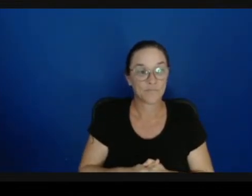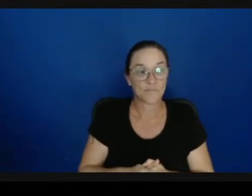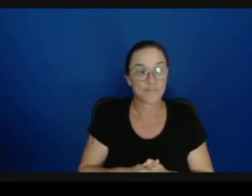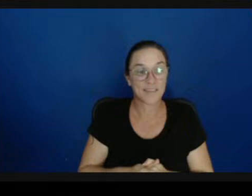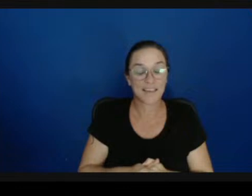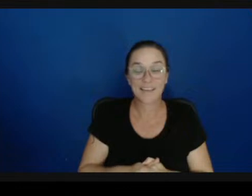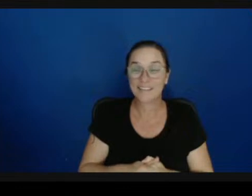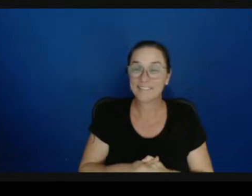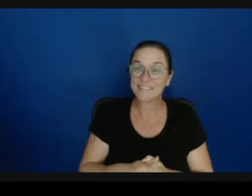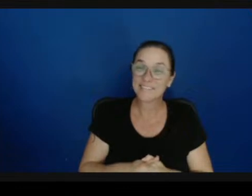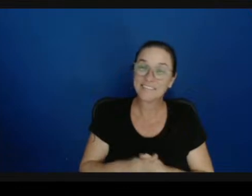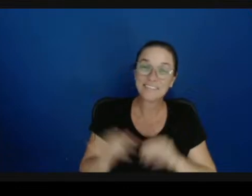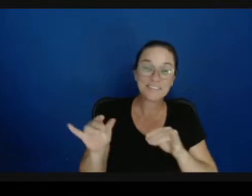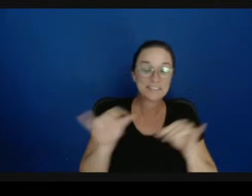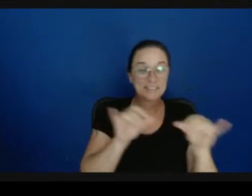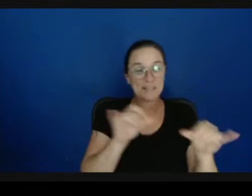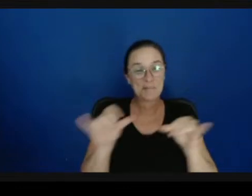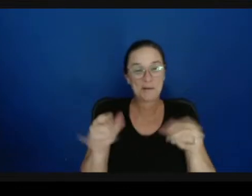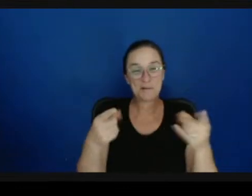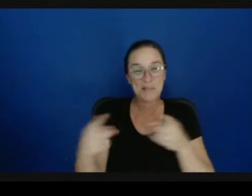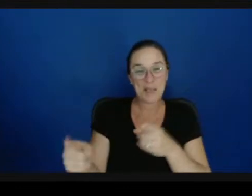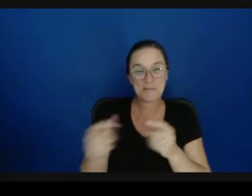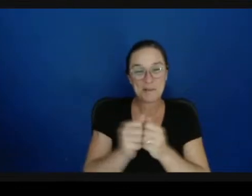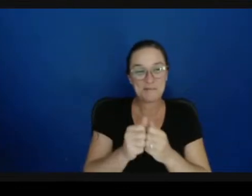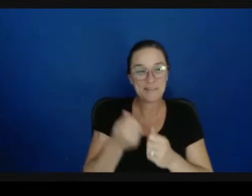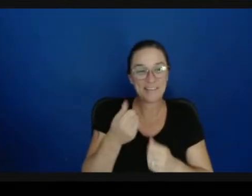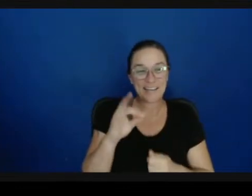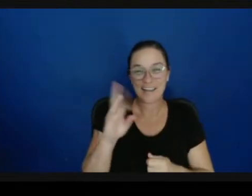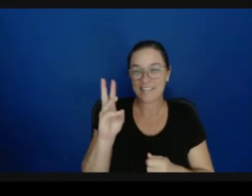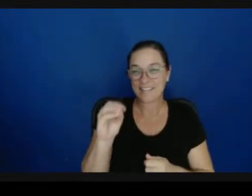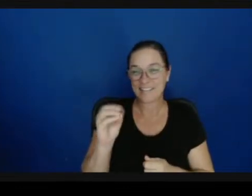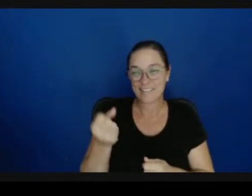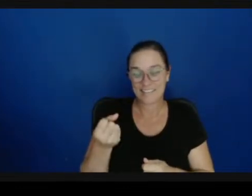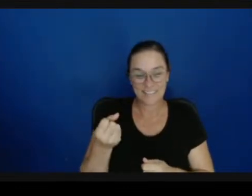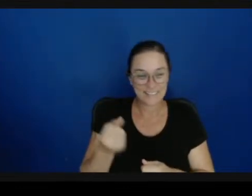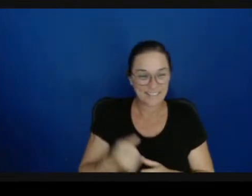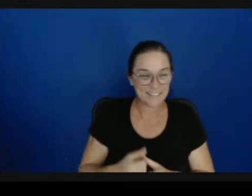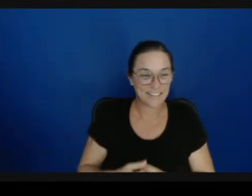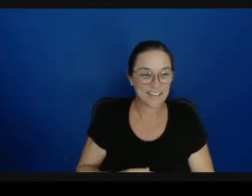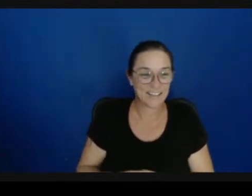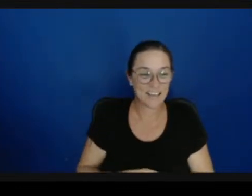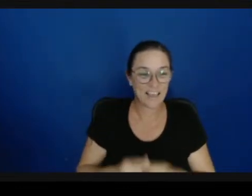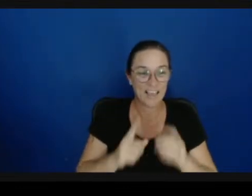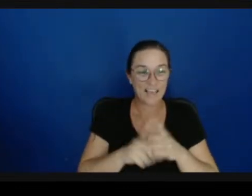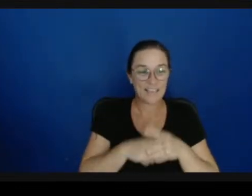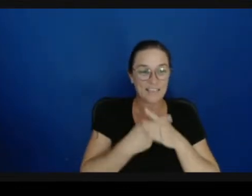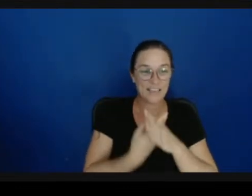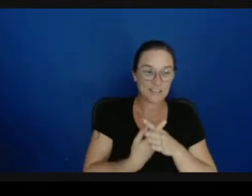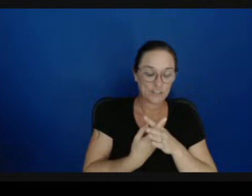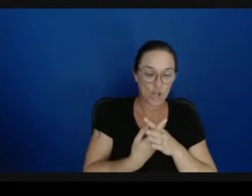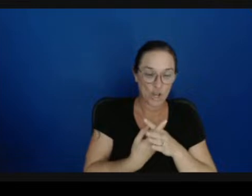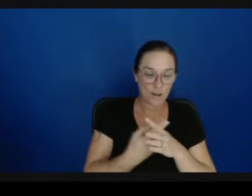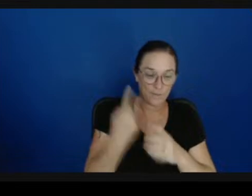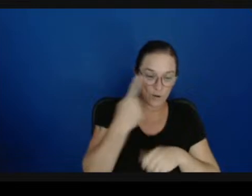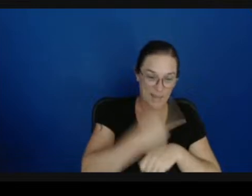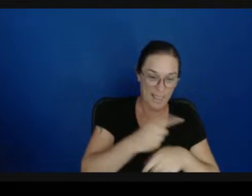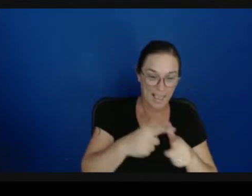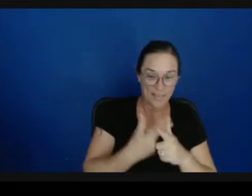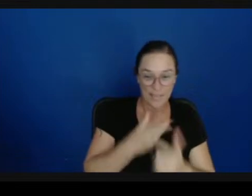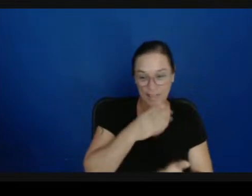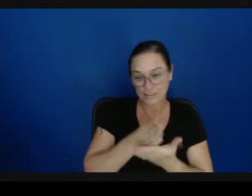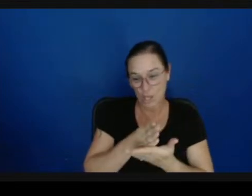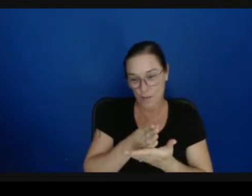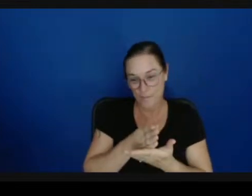the 60s patterns where we're seeing, some of those. Yeah. They start for a day, they stop for 24 hours or longer. Then they